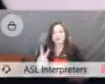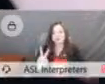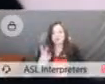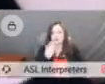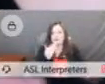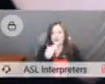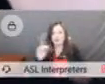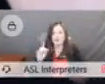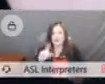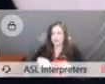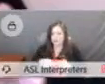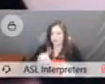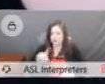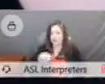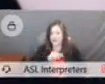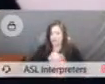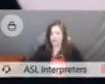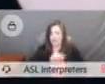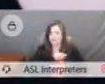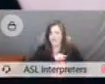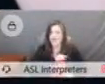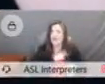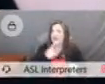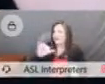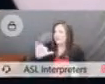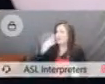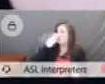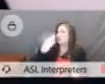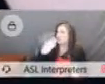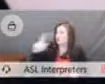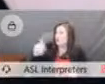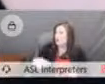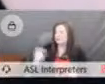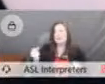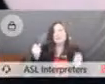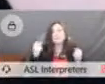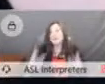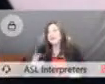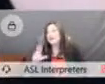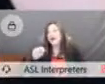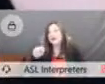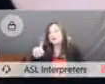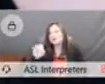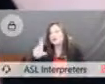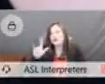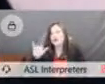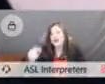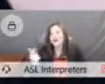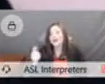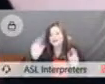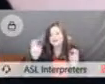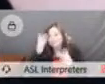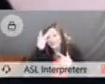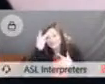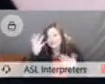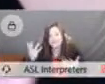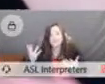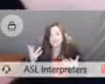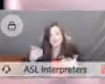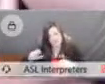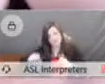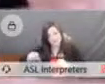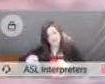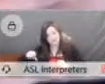eligible? You know, and that's a good point. There are so many people who have underlying illnesses. Is there a way that they